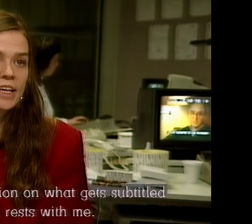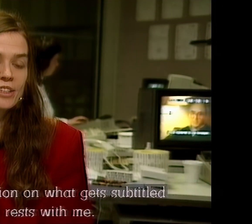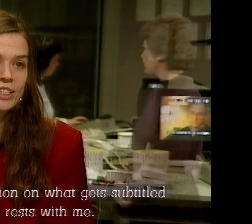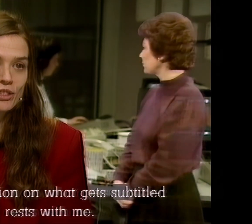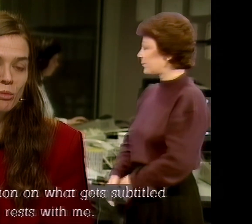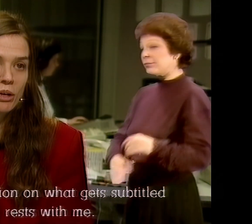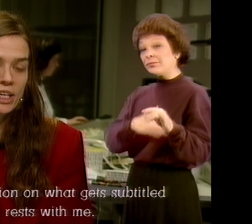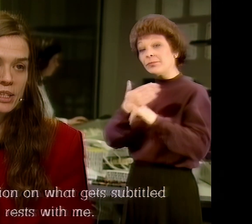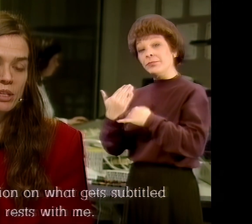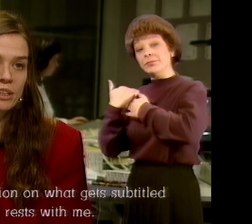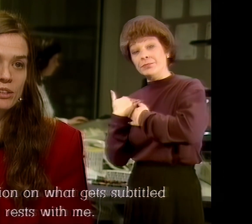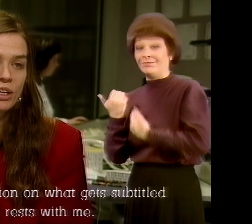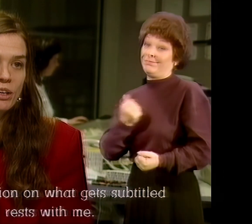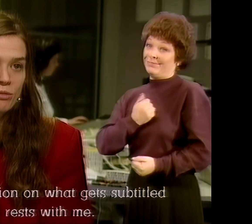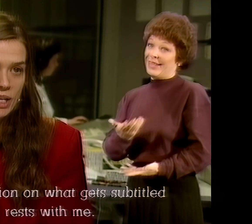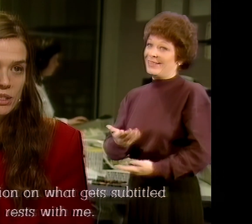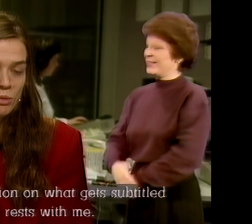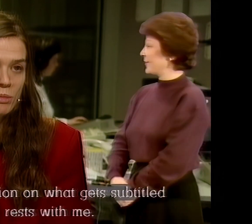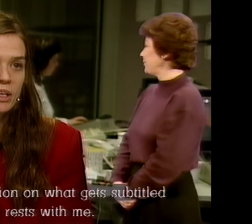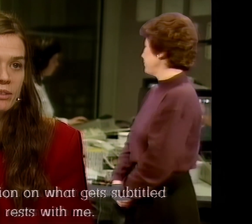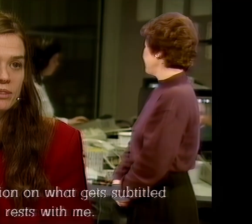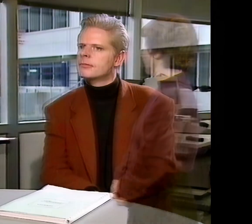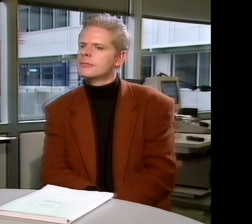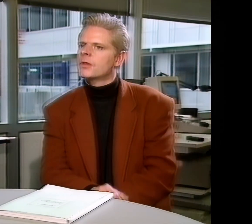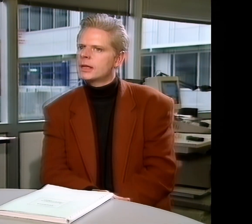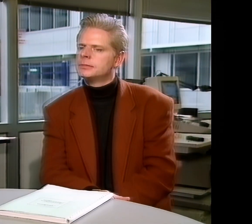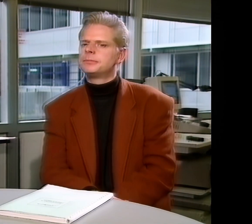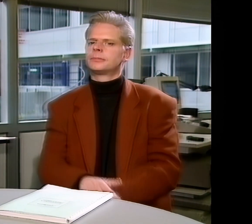In the end, the decision on what gets subtitled rests with me.